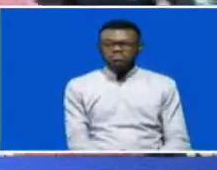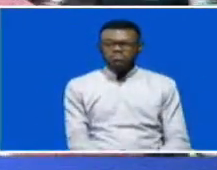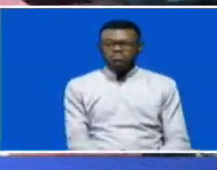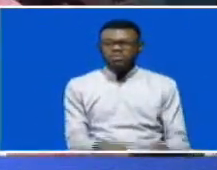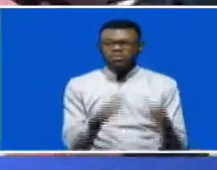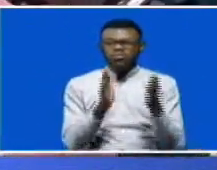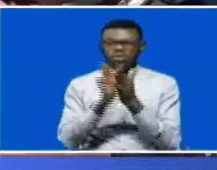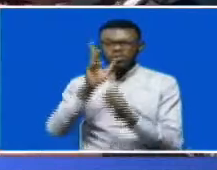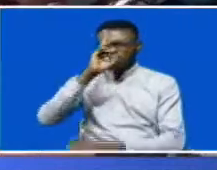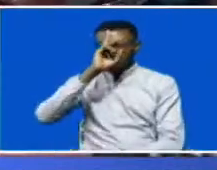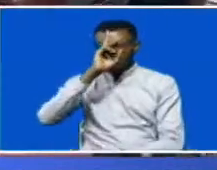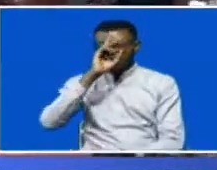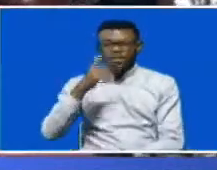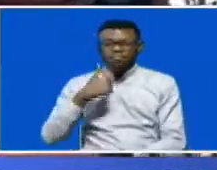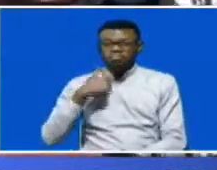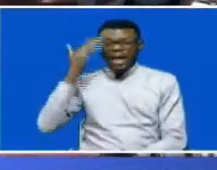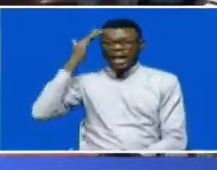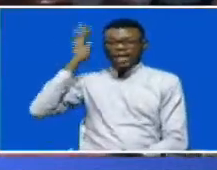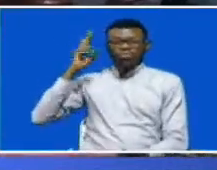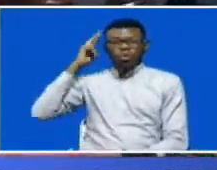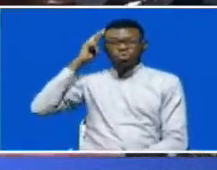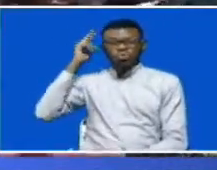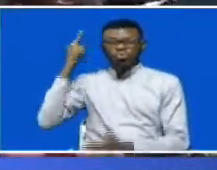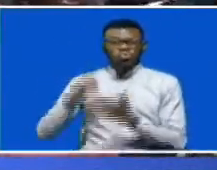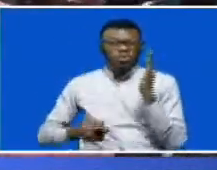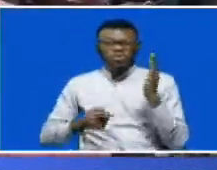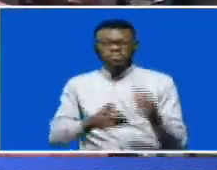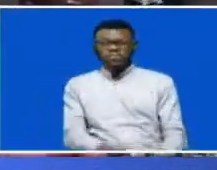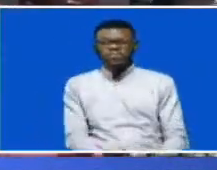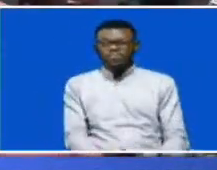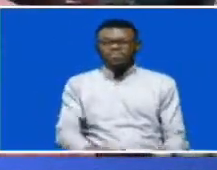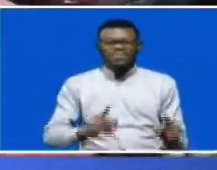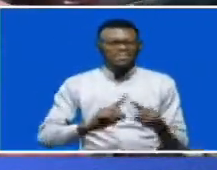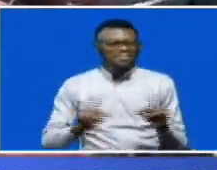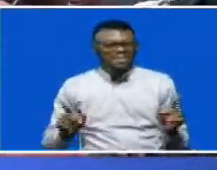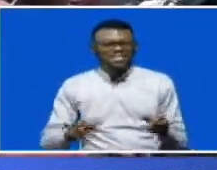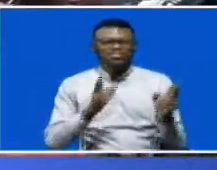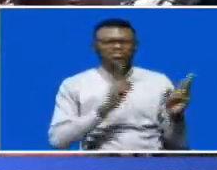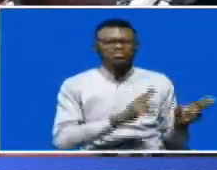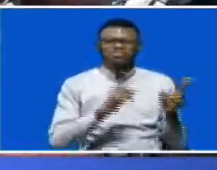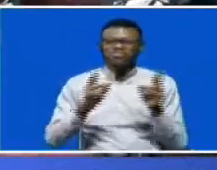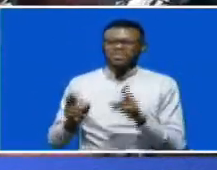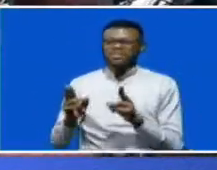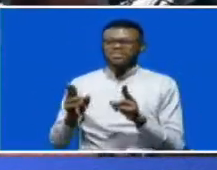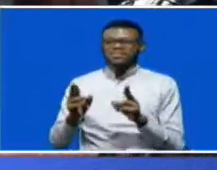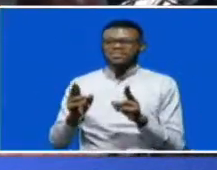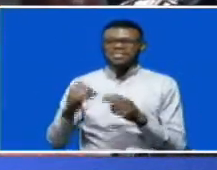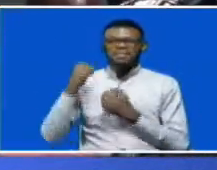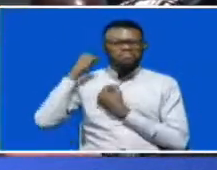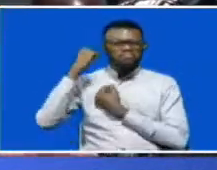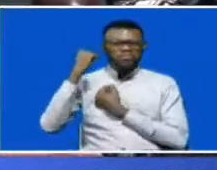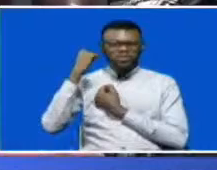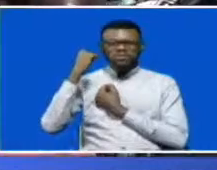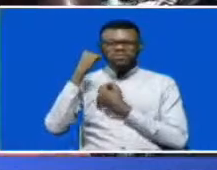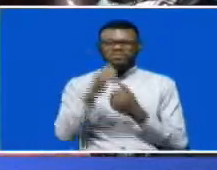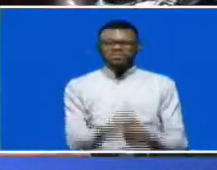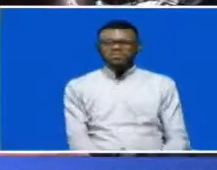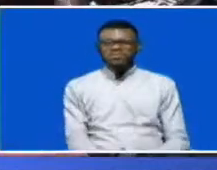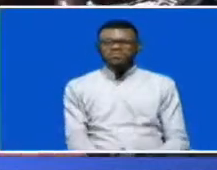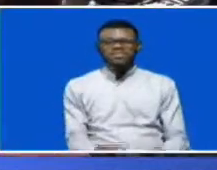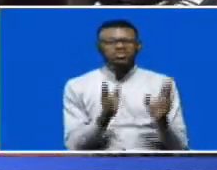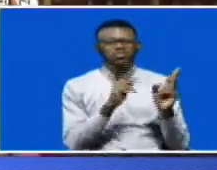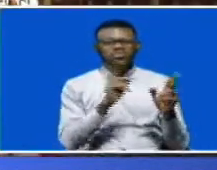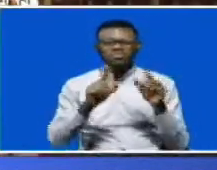of officers. I don't know the reason, but I guess it's normal, you know, politics or